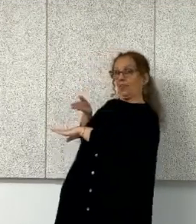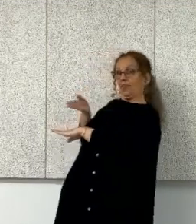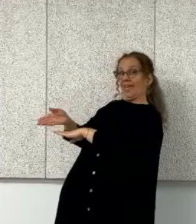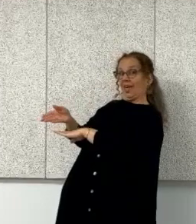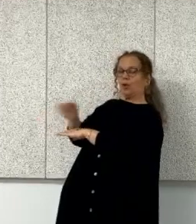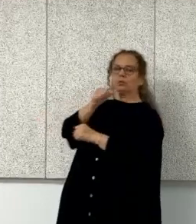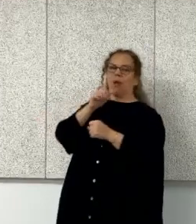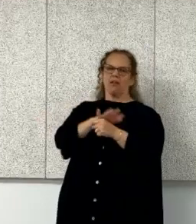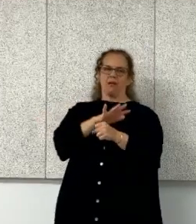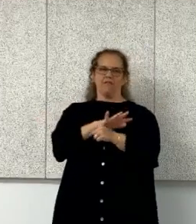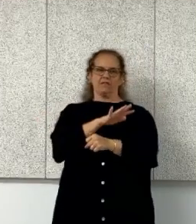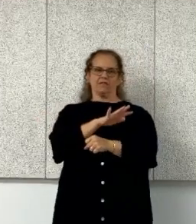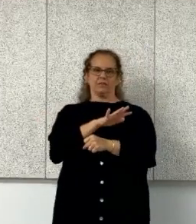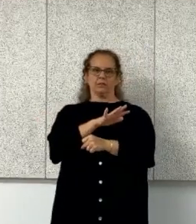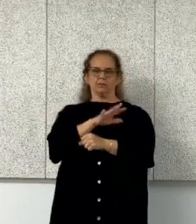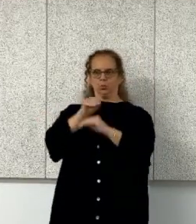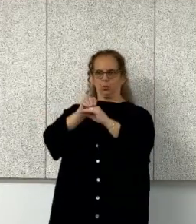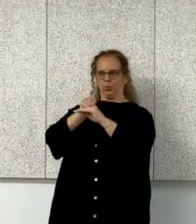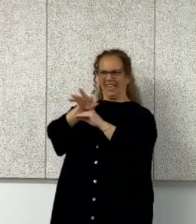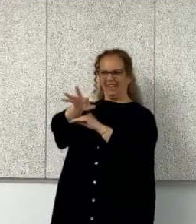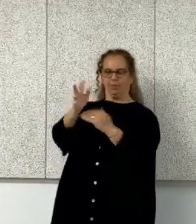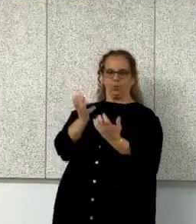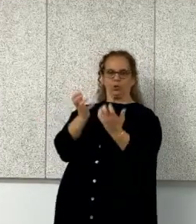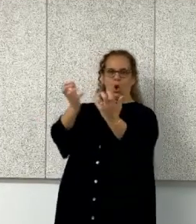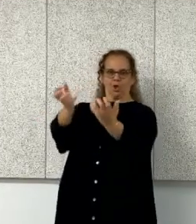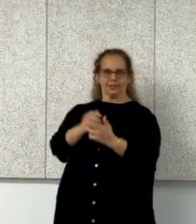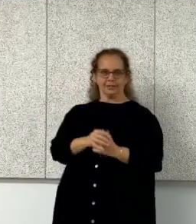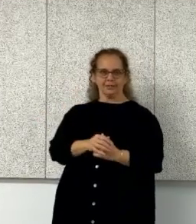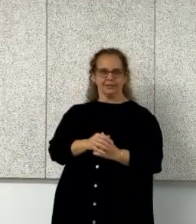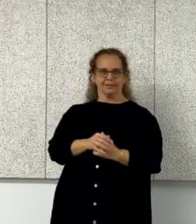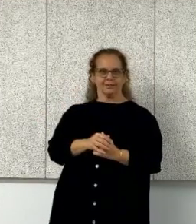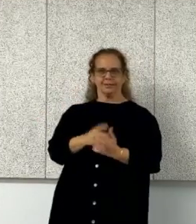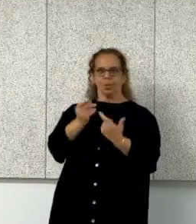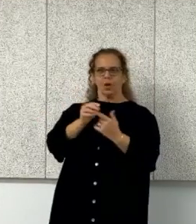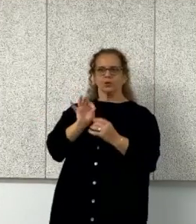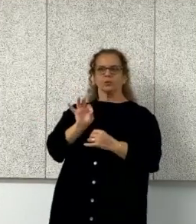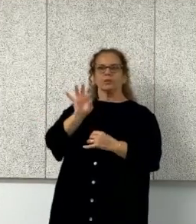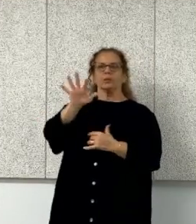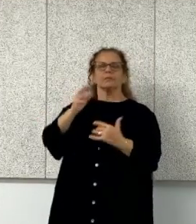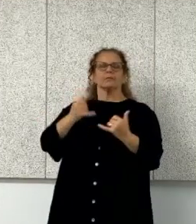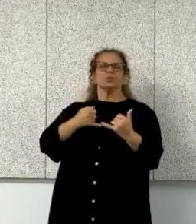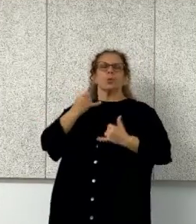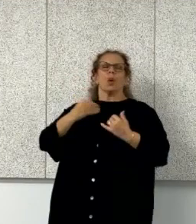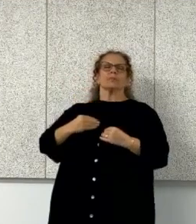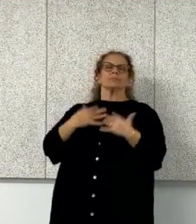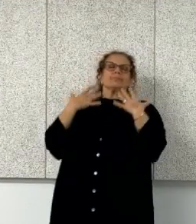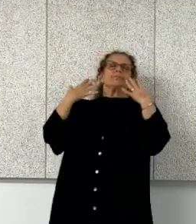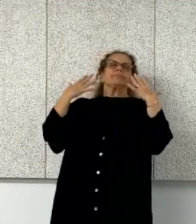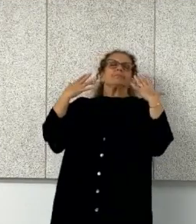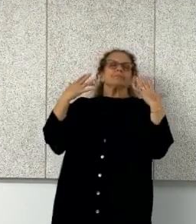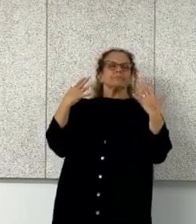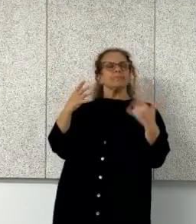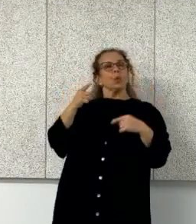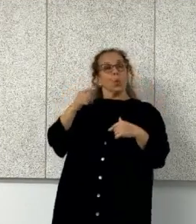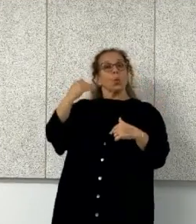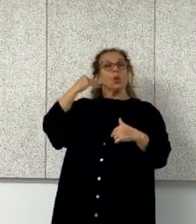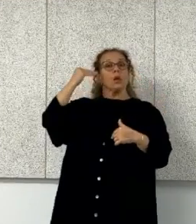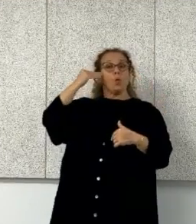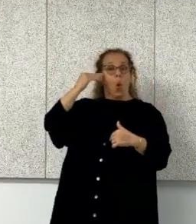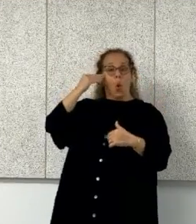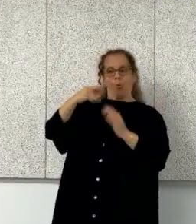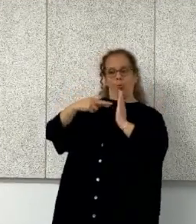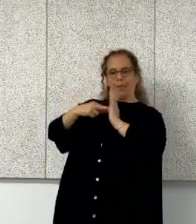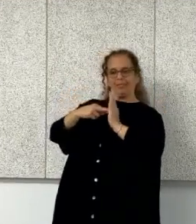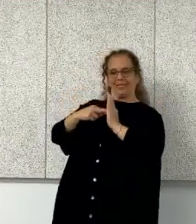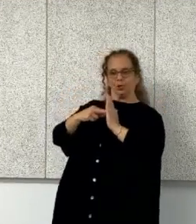make people feel like an experience sparks joy or is for them, right? We know that representational politics like does